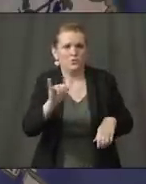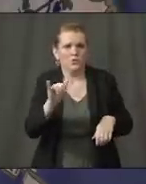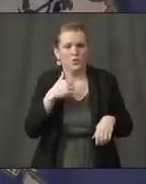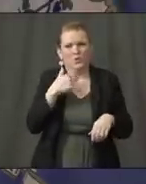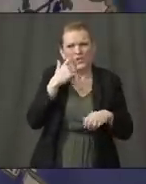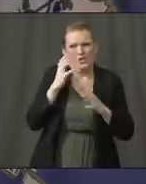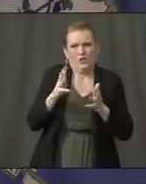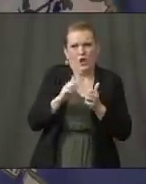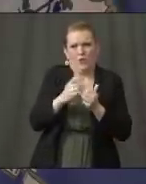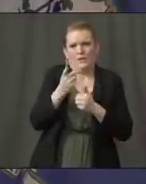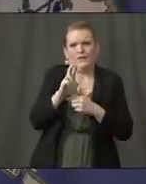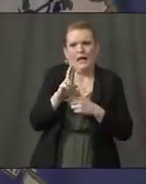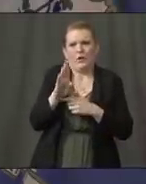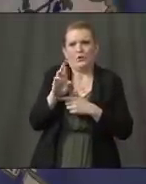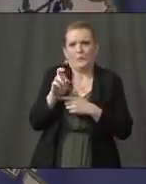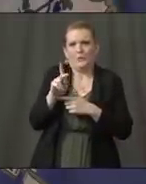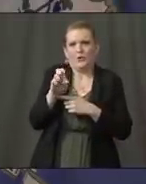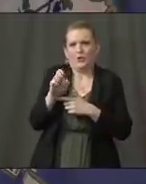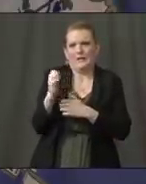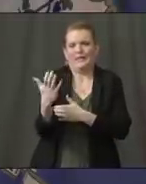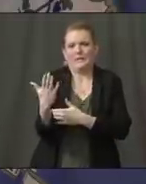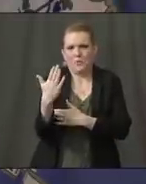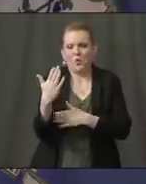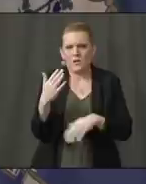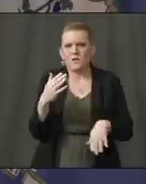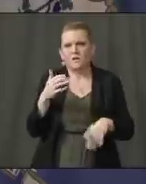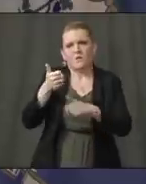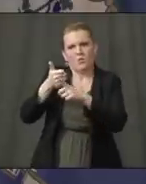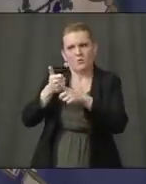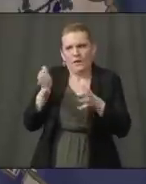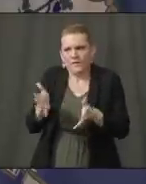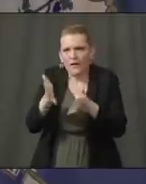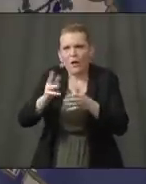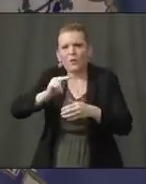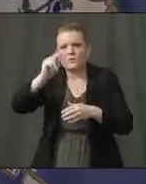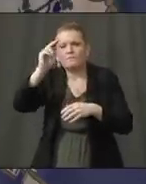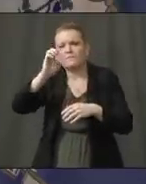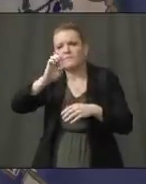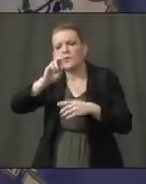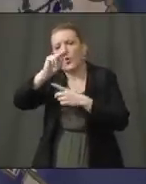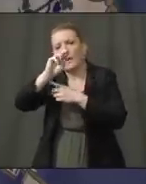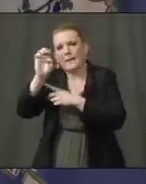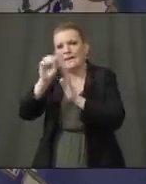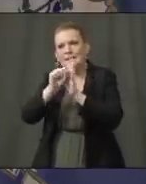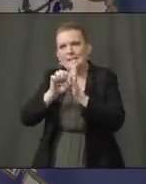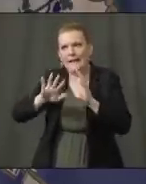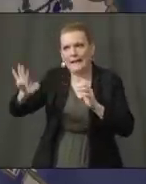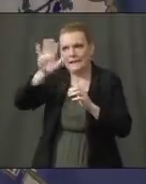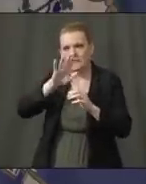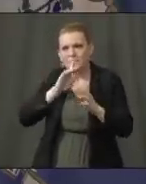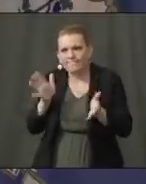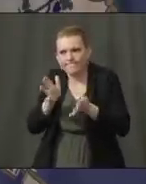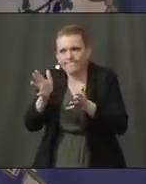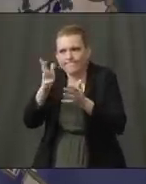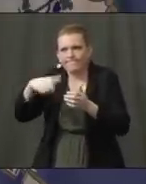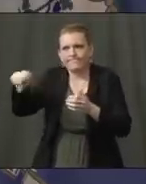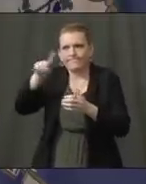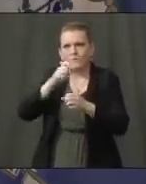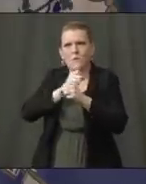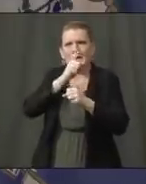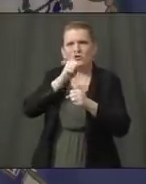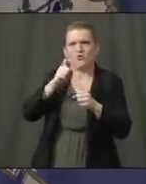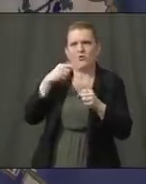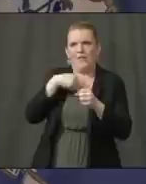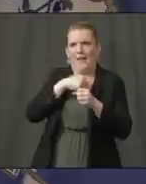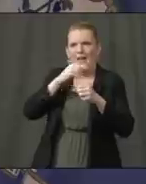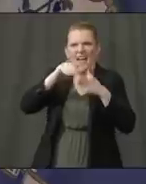and she's really urging other states to follow the lead of the Northeast states to do a better job of making sure that information comes to